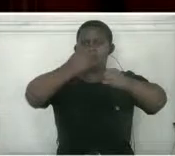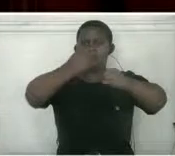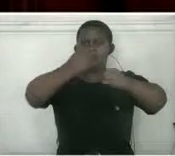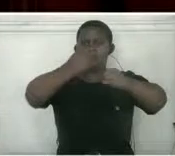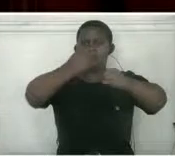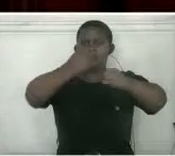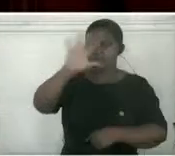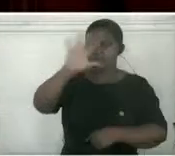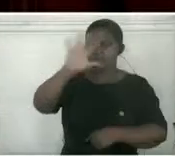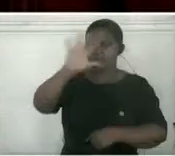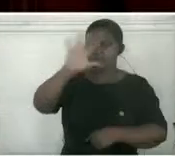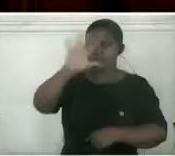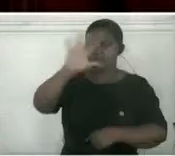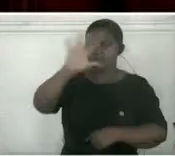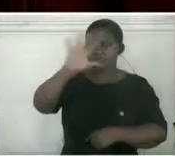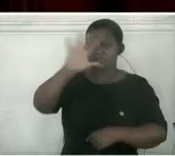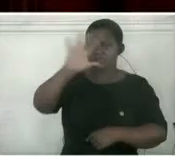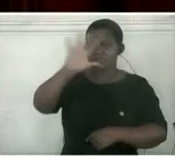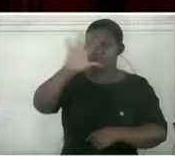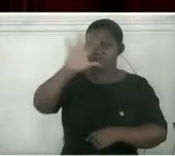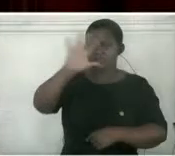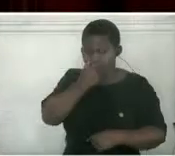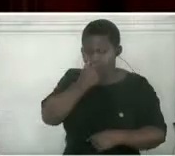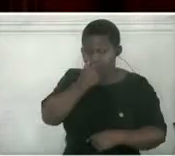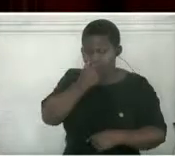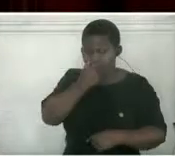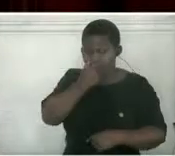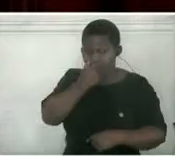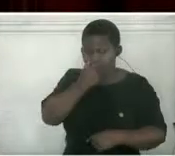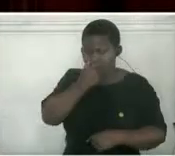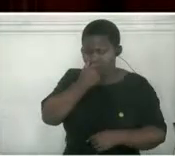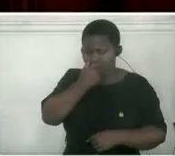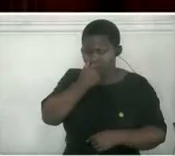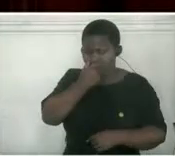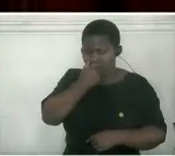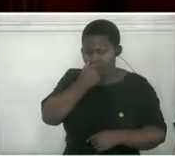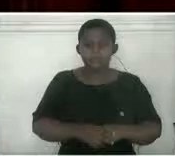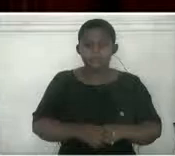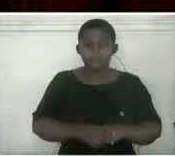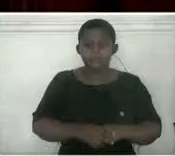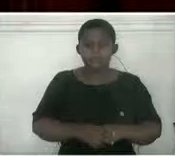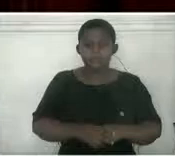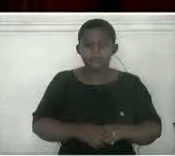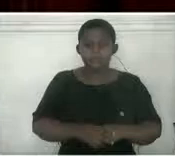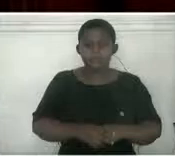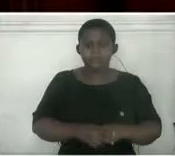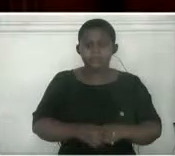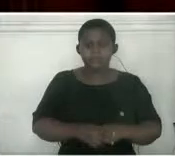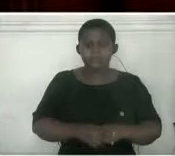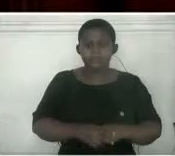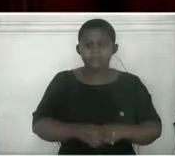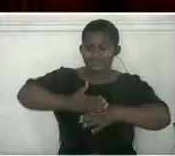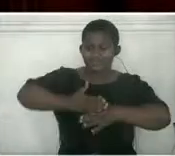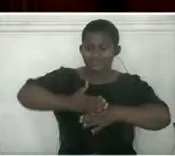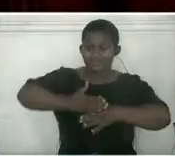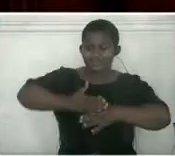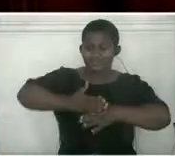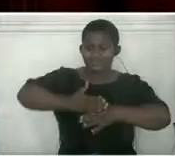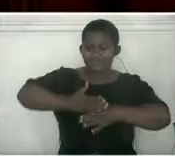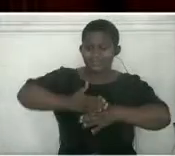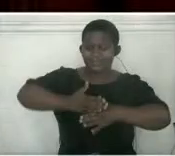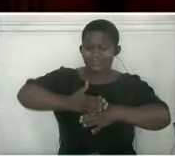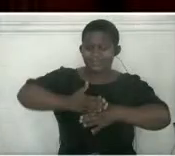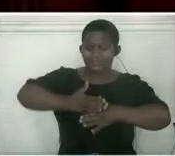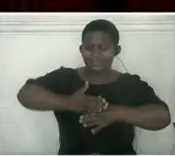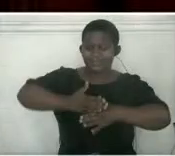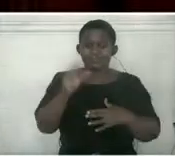Africa, His Excellency President Cyril Ramaphosa, waye launcha ukusebenza hayi